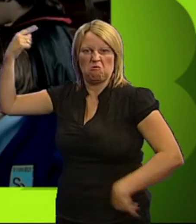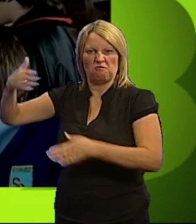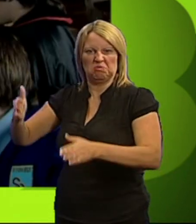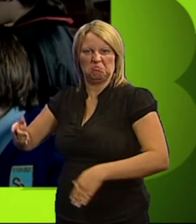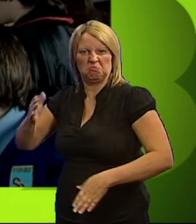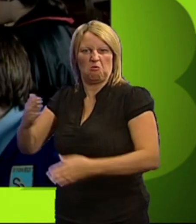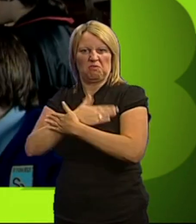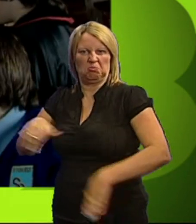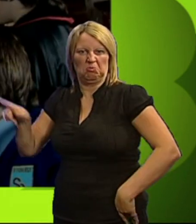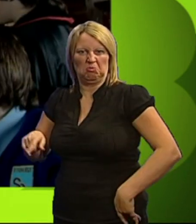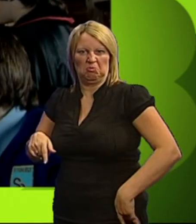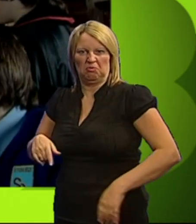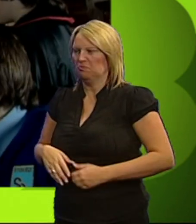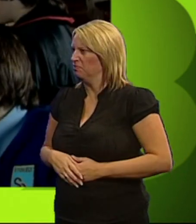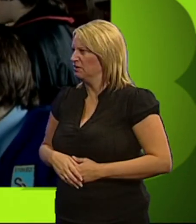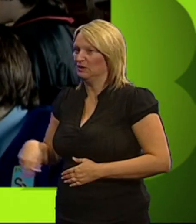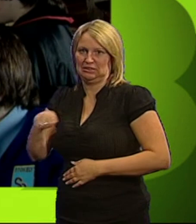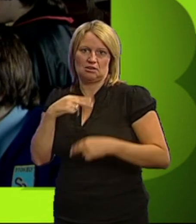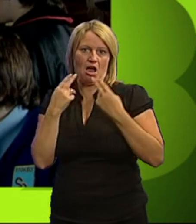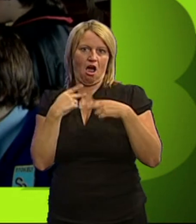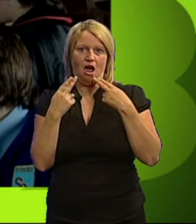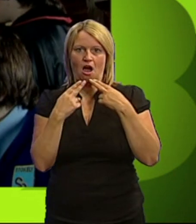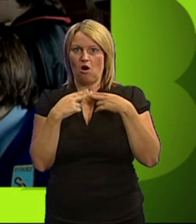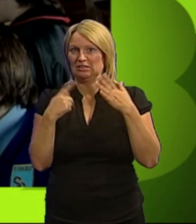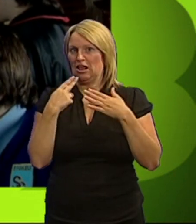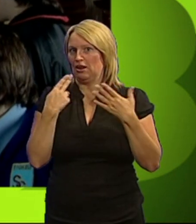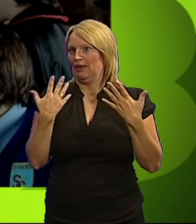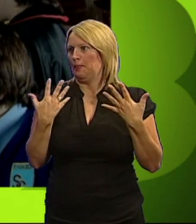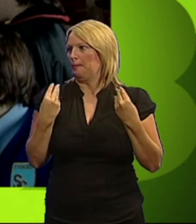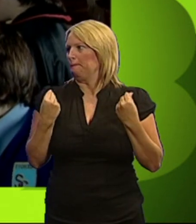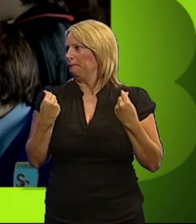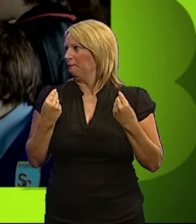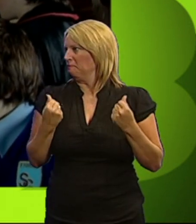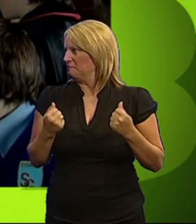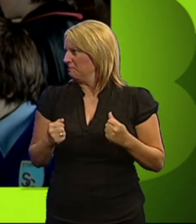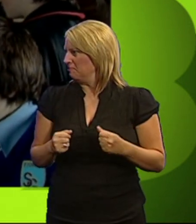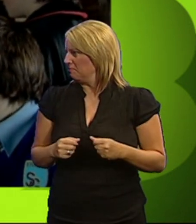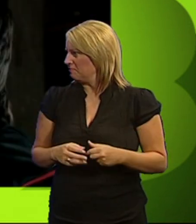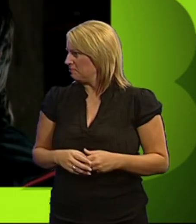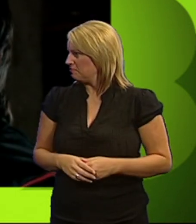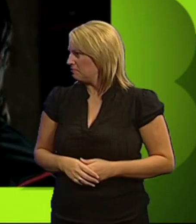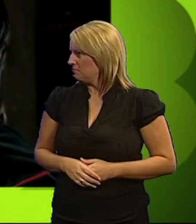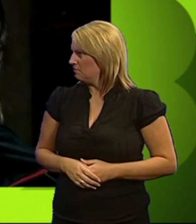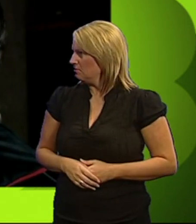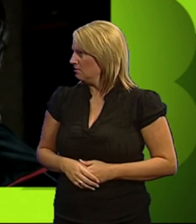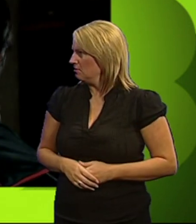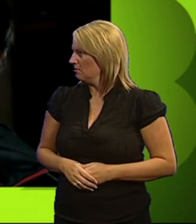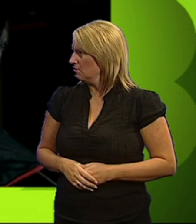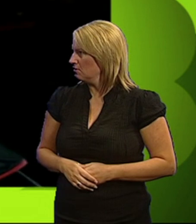coffin, serf. I'll see you all at dinner. Or for dinner, even.